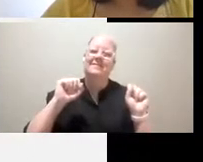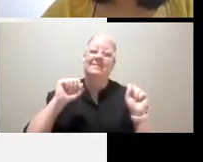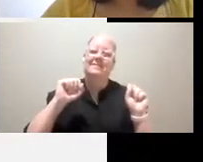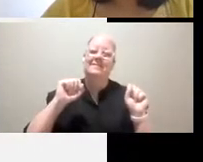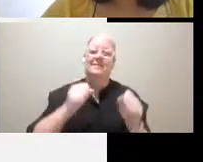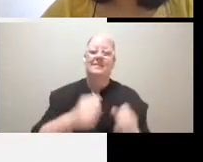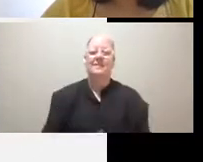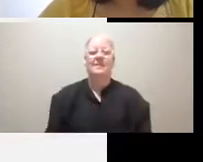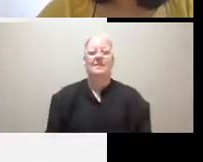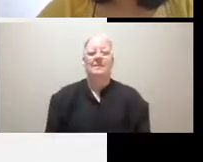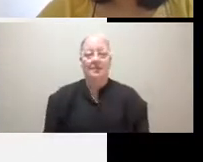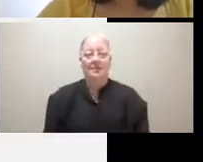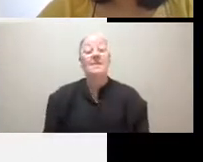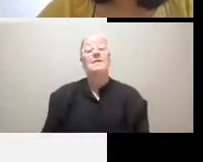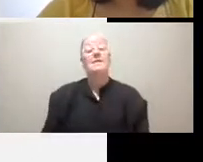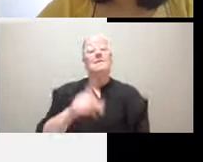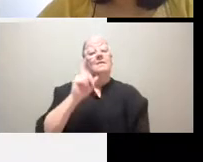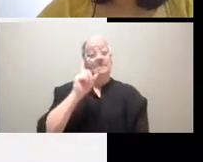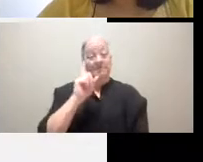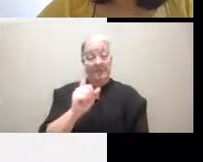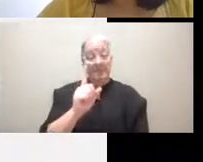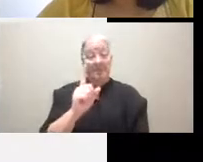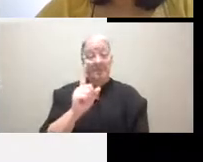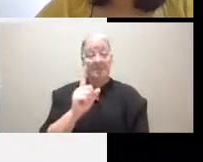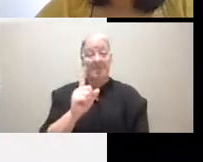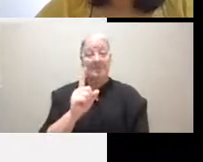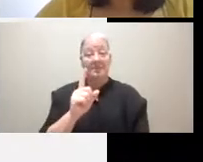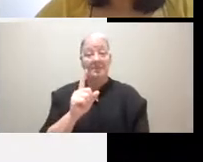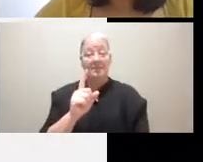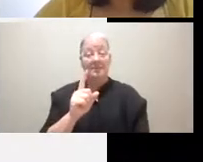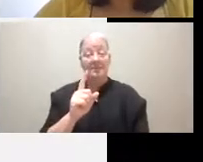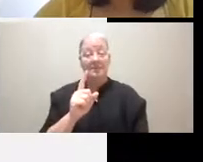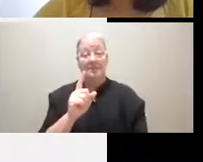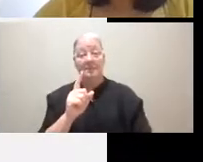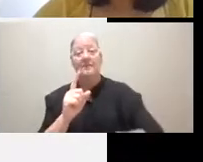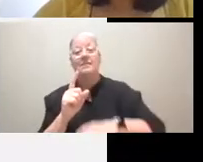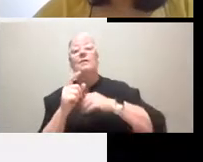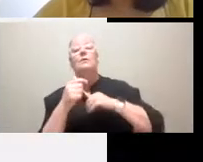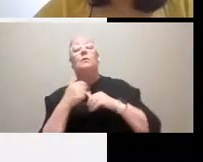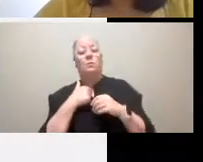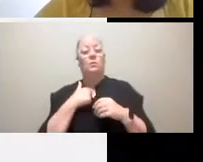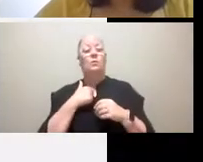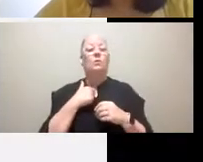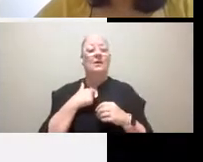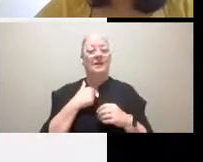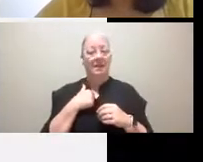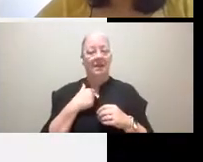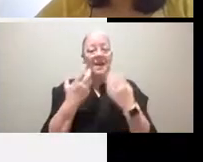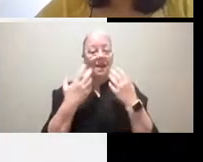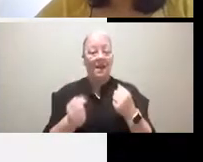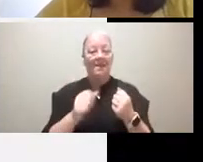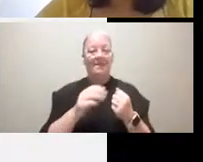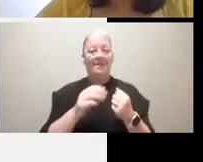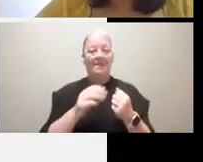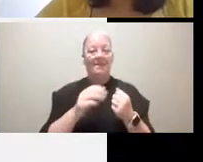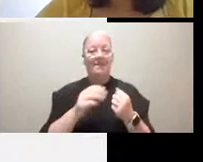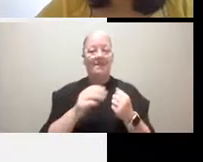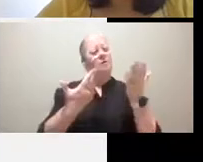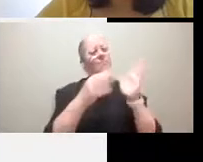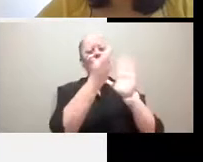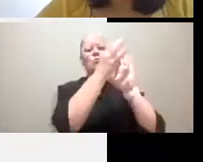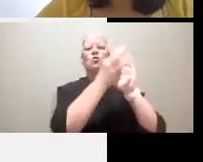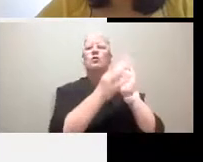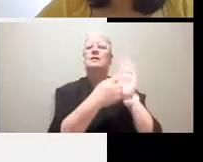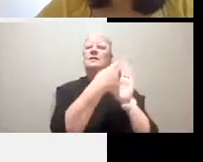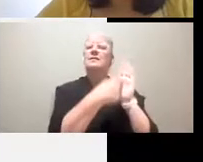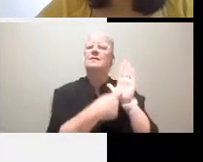But of course, what we did, we ensured that, of course, this policy was not just to fill